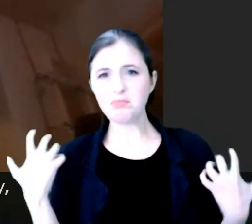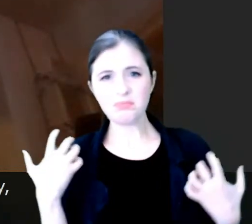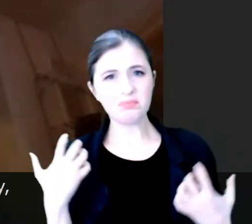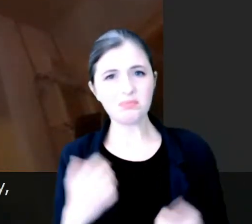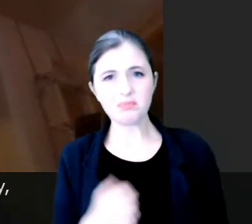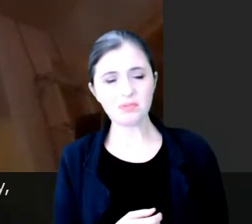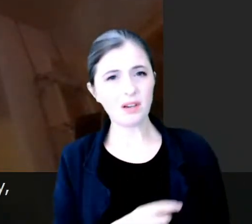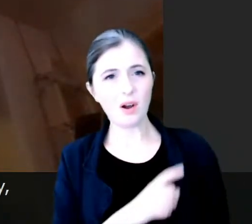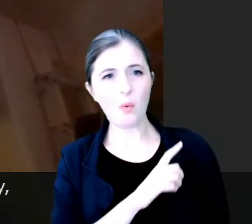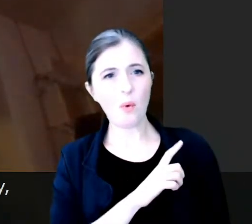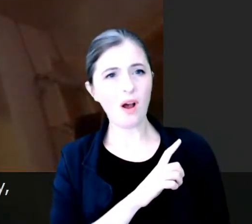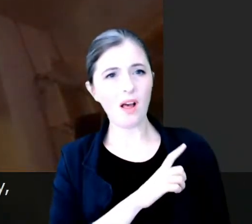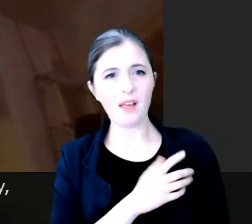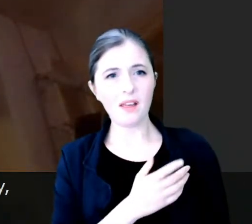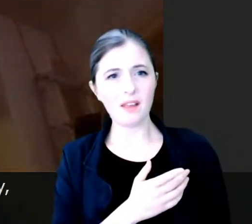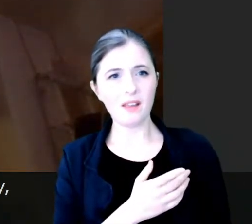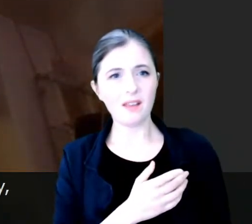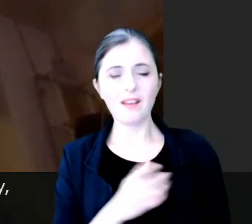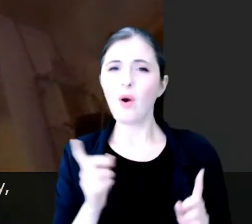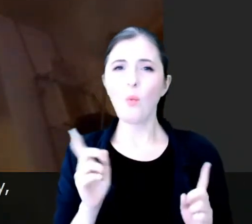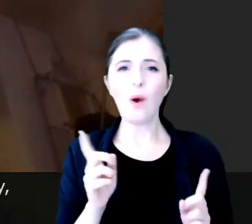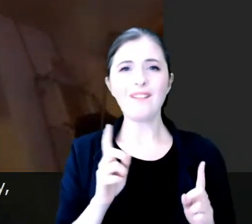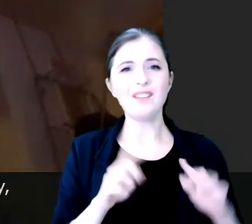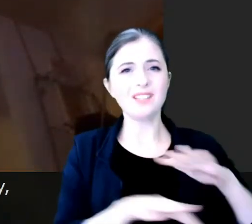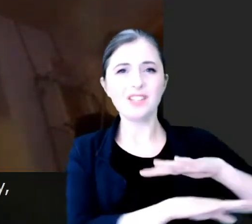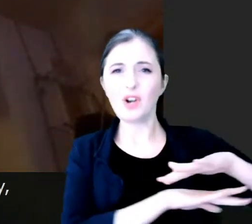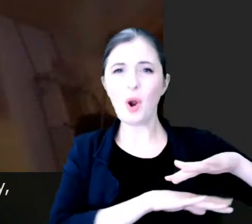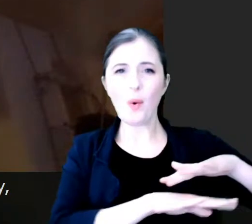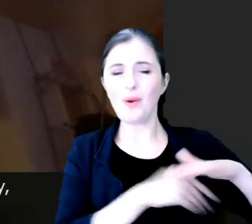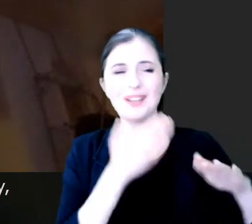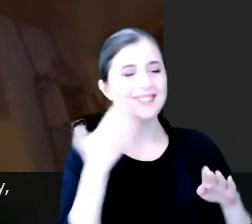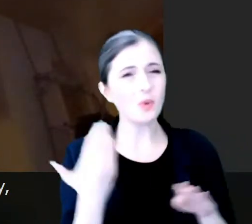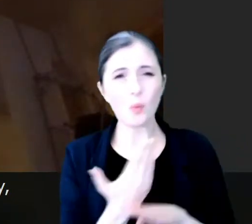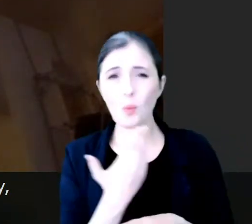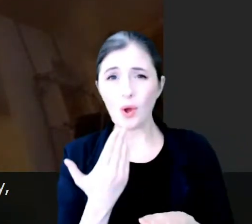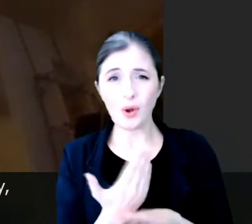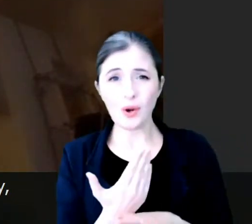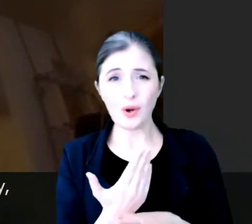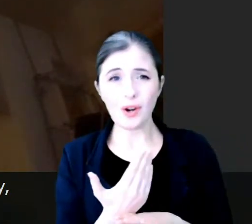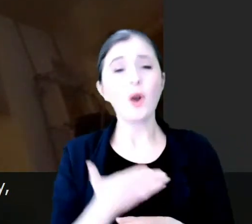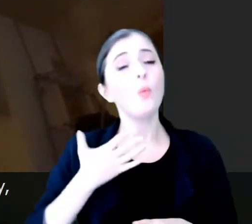because whatever's going on isn't working. You need to fix it.